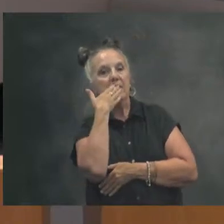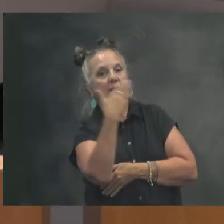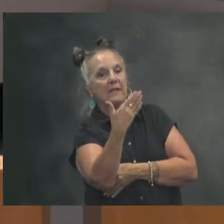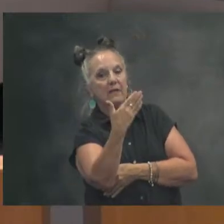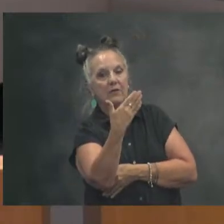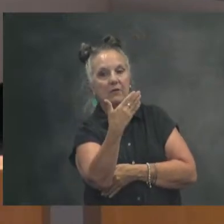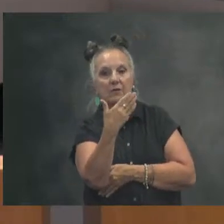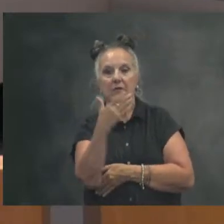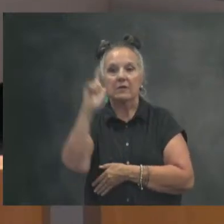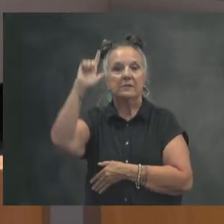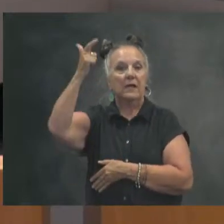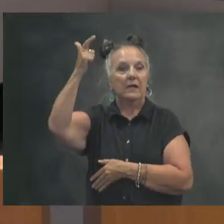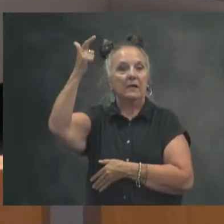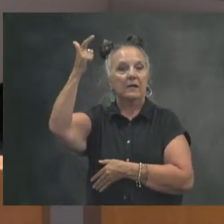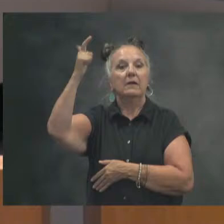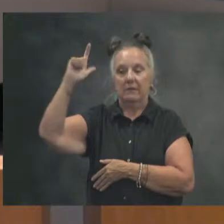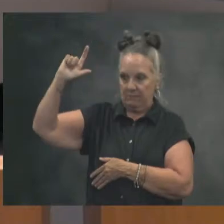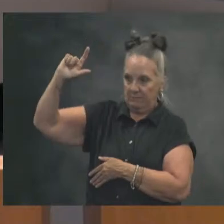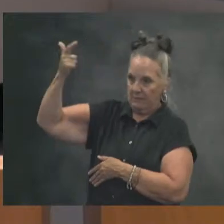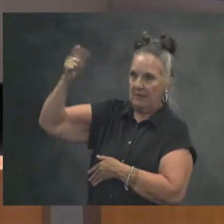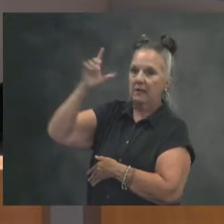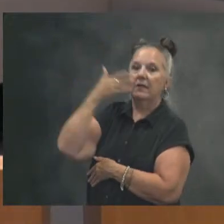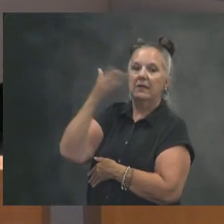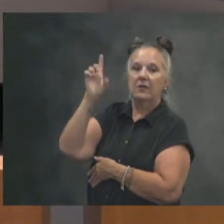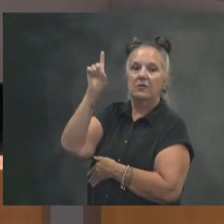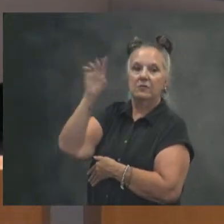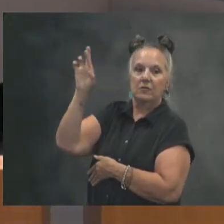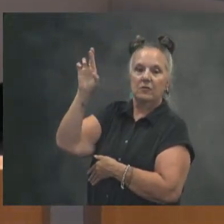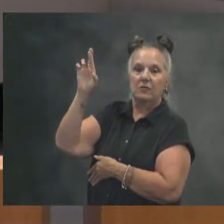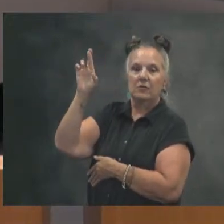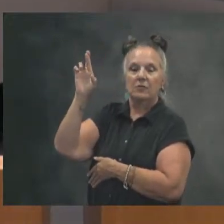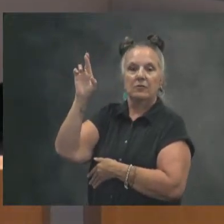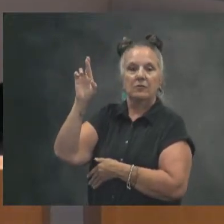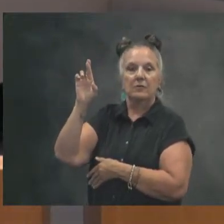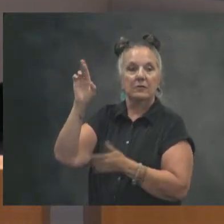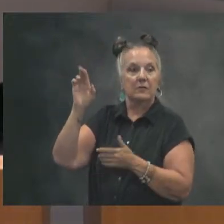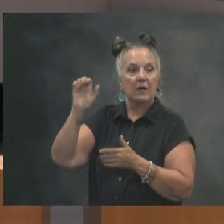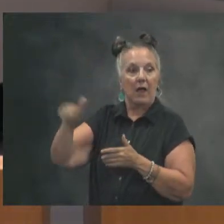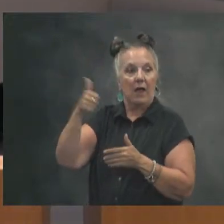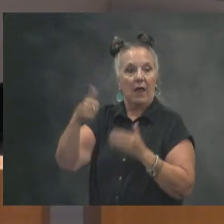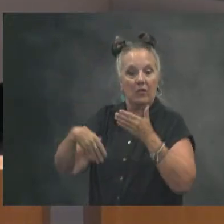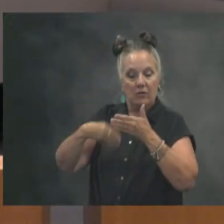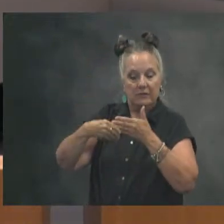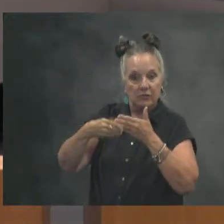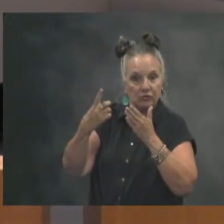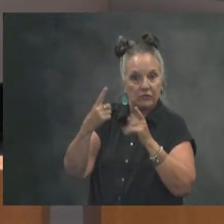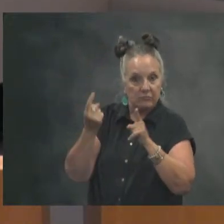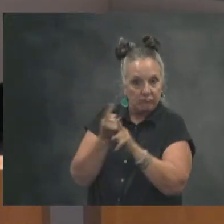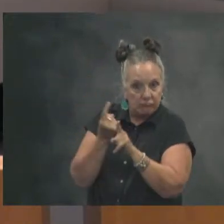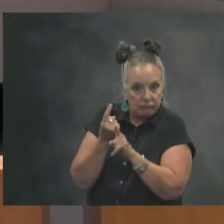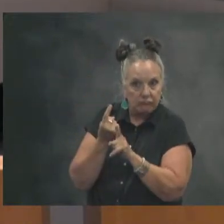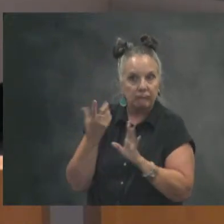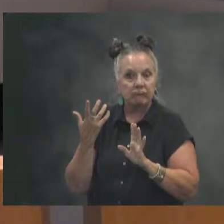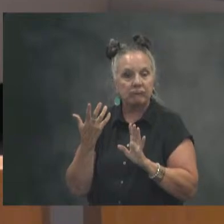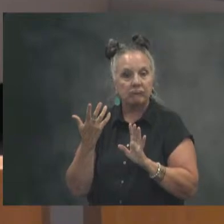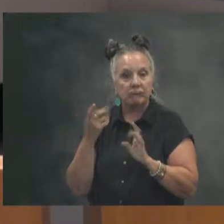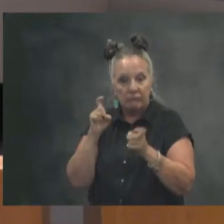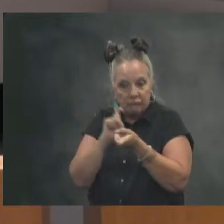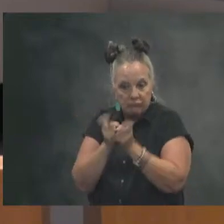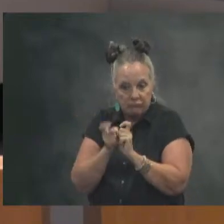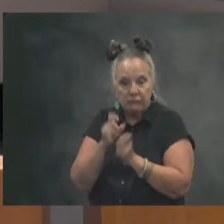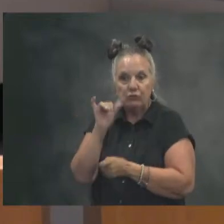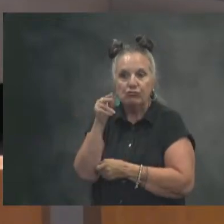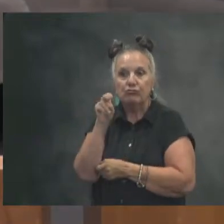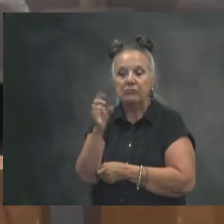Guessford. Is there a second? Second. Thank you, Dr. Zentmeyer. Now, for this one, are there any additions or corrections to the business meeting minutes of June